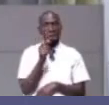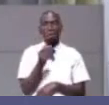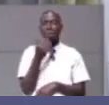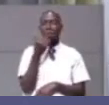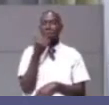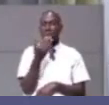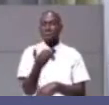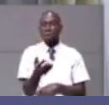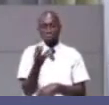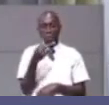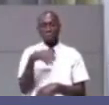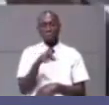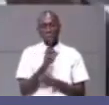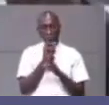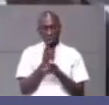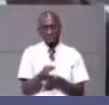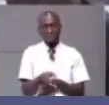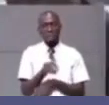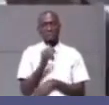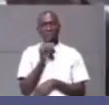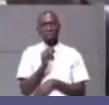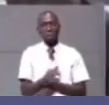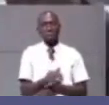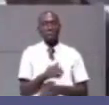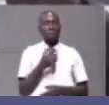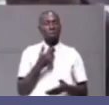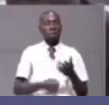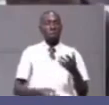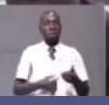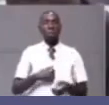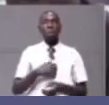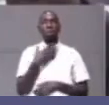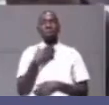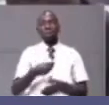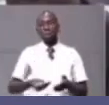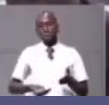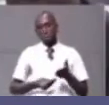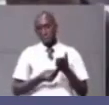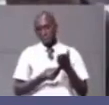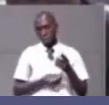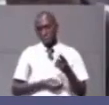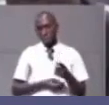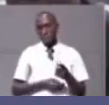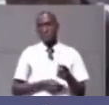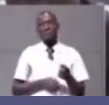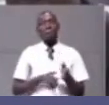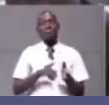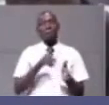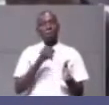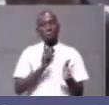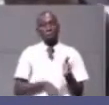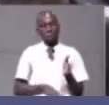Thank you, Right Honourable Speaker. What I wish to add is that whatever